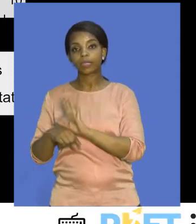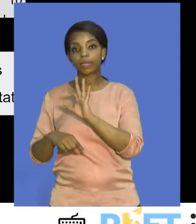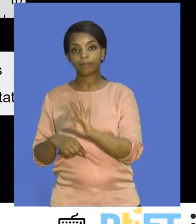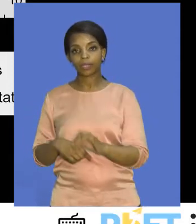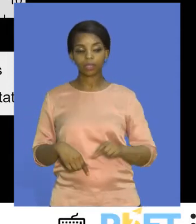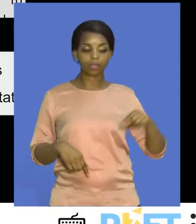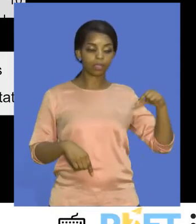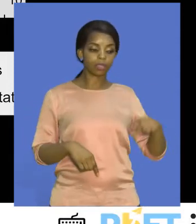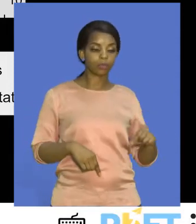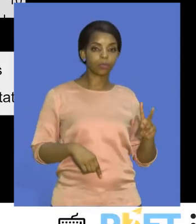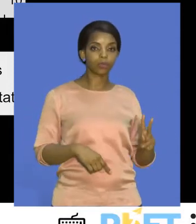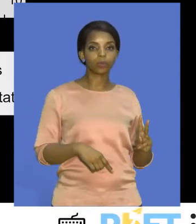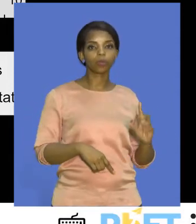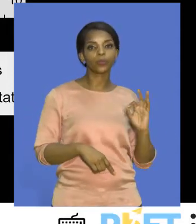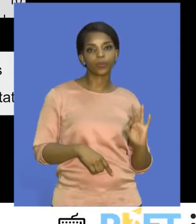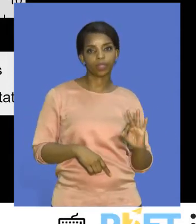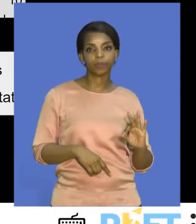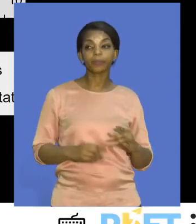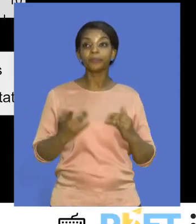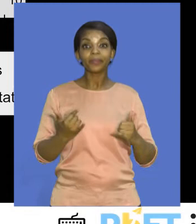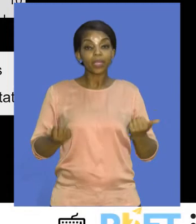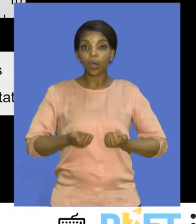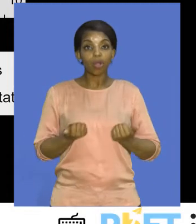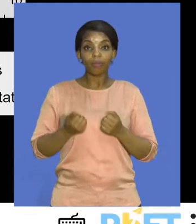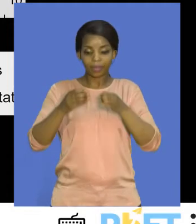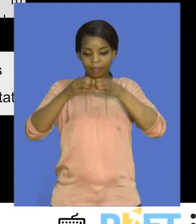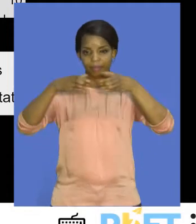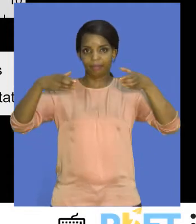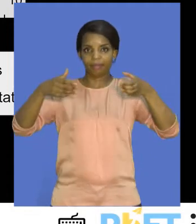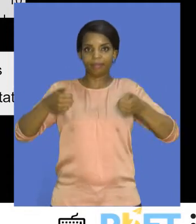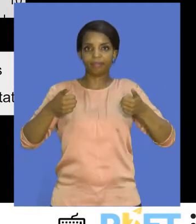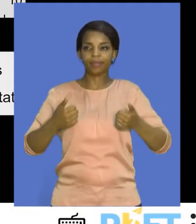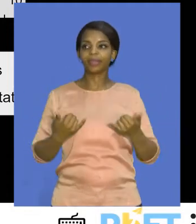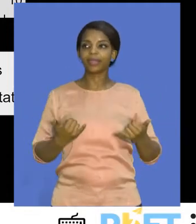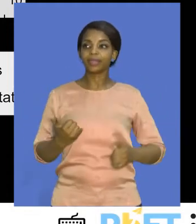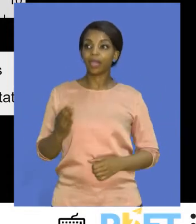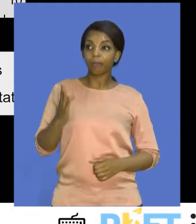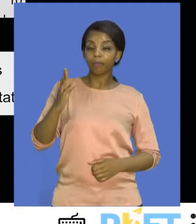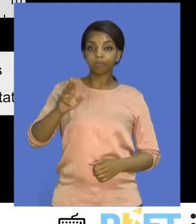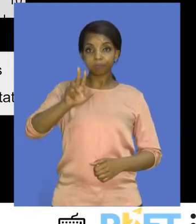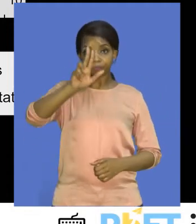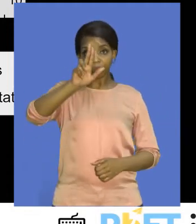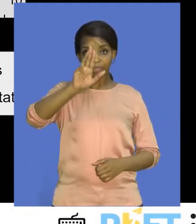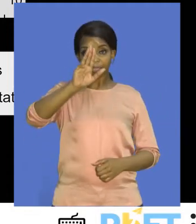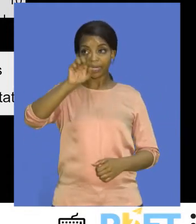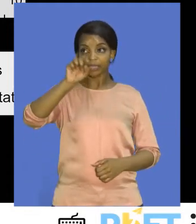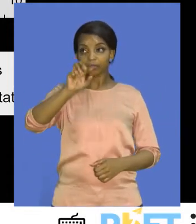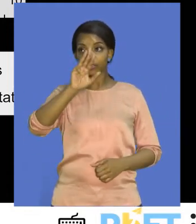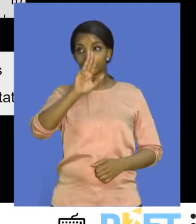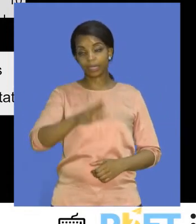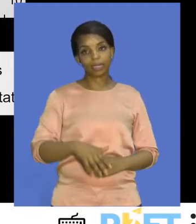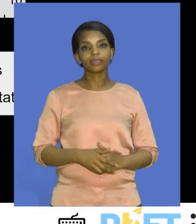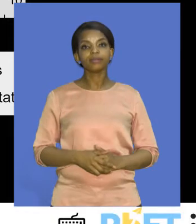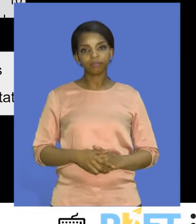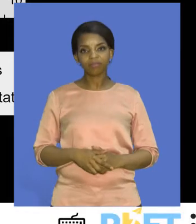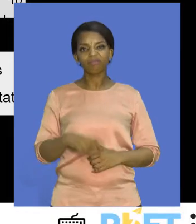is even bigger. It's almost 90, which is 89,9 newtons, if you can round it off.